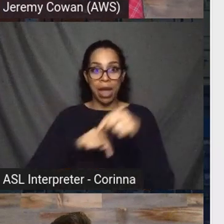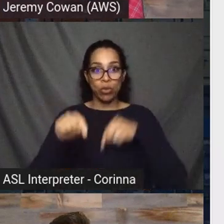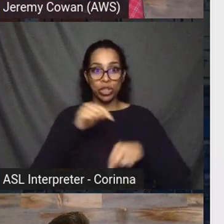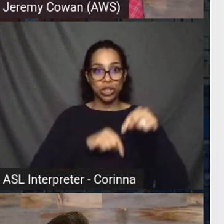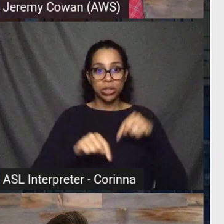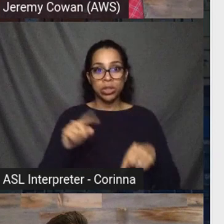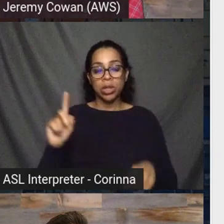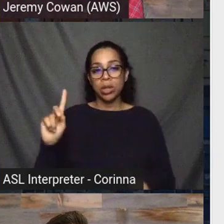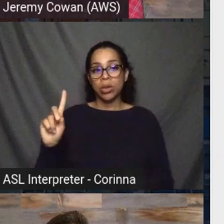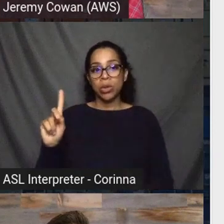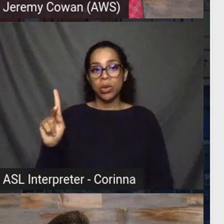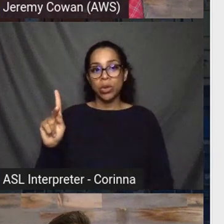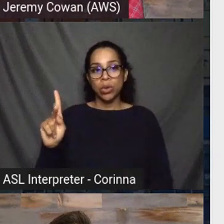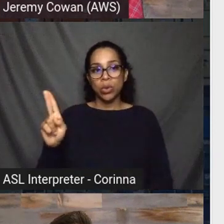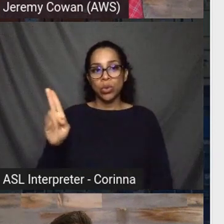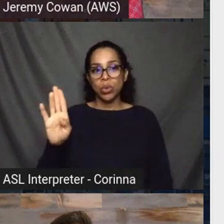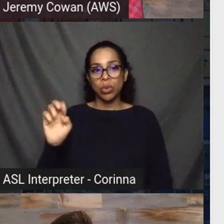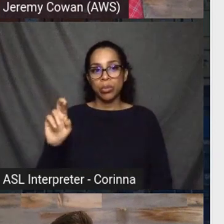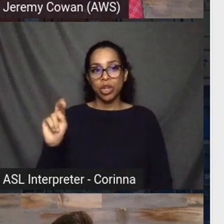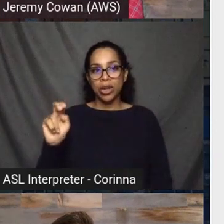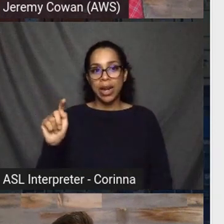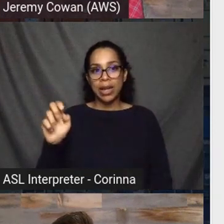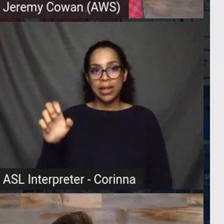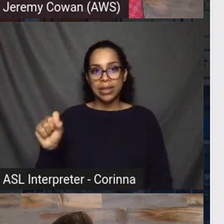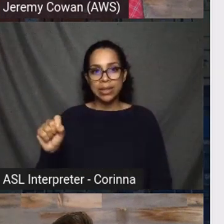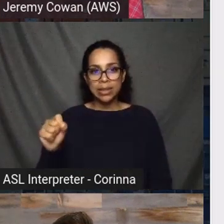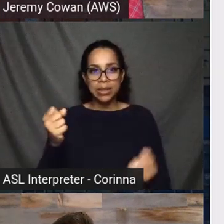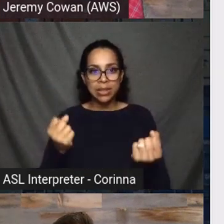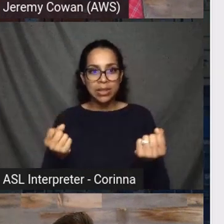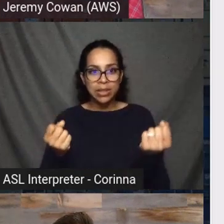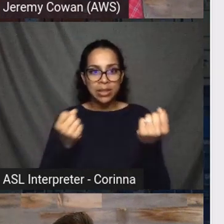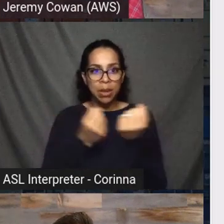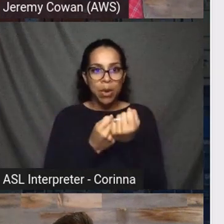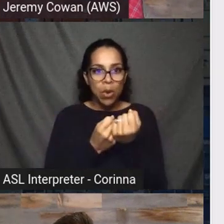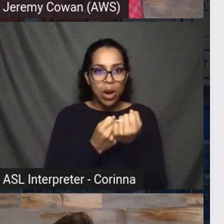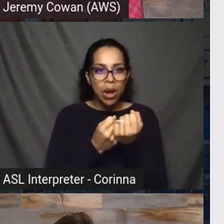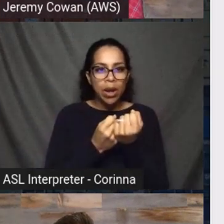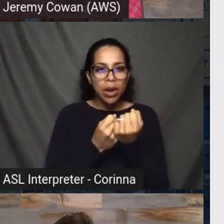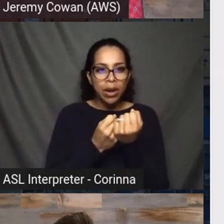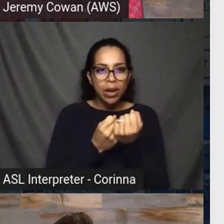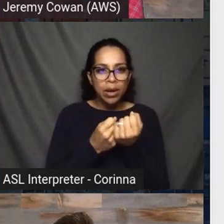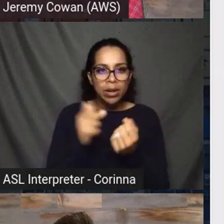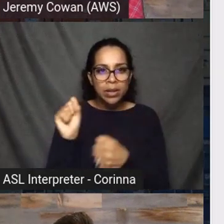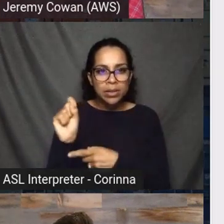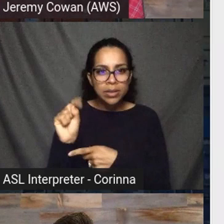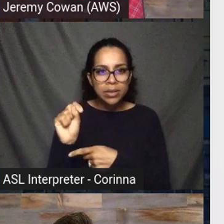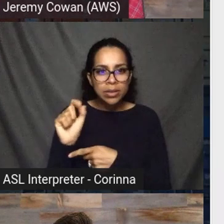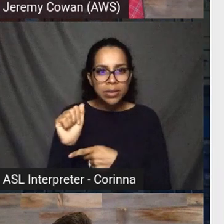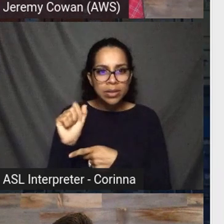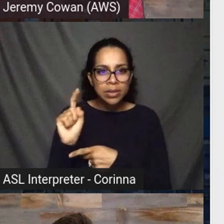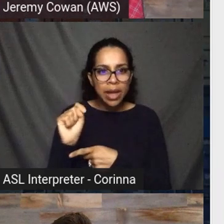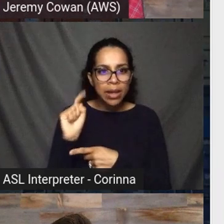Kubernetes actually support dual stack, which is IPv4 and IPv6 from